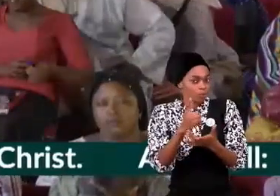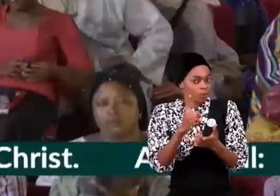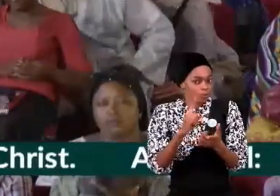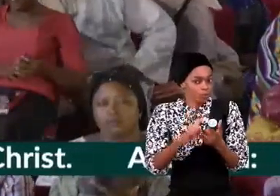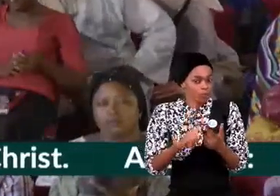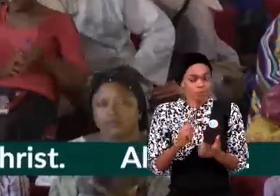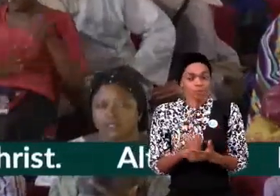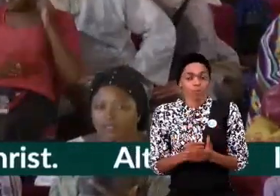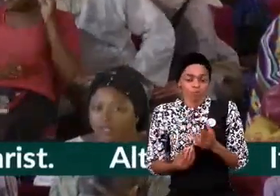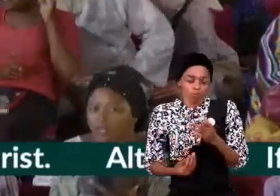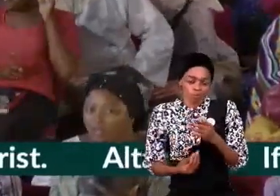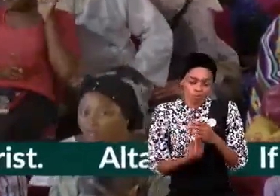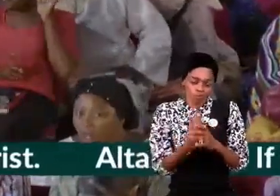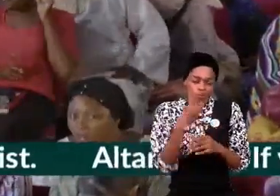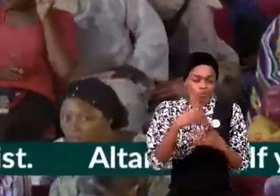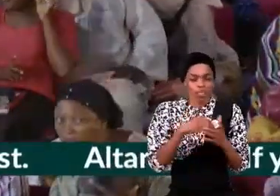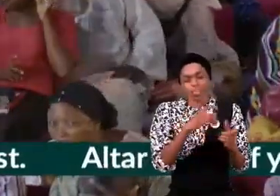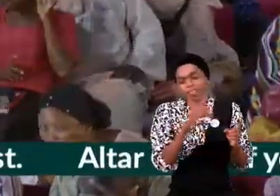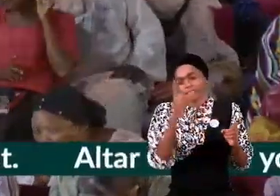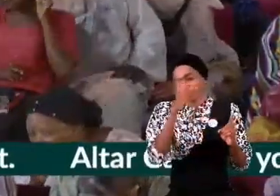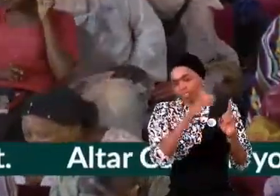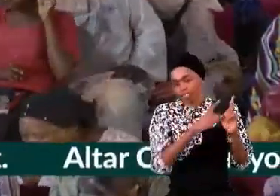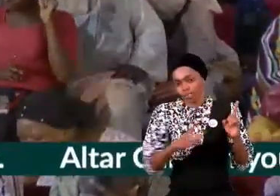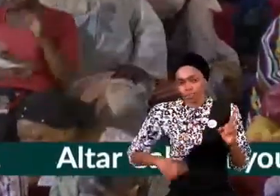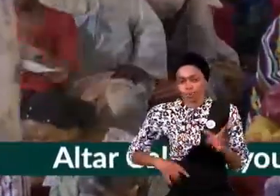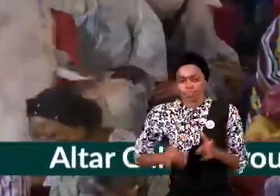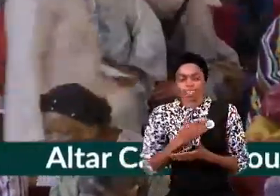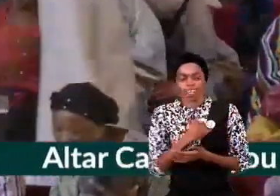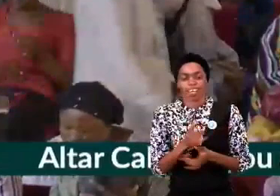will be able to help you further.